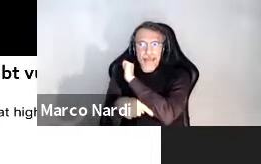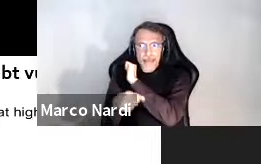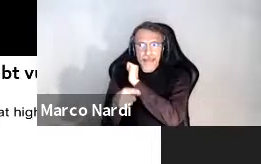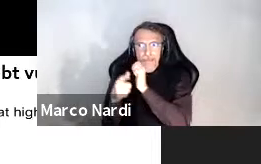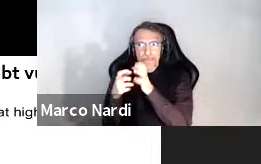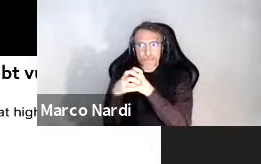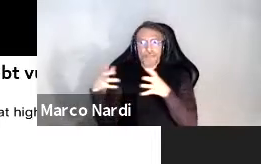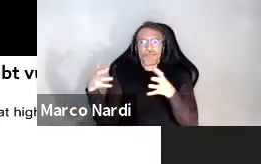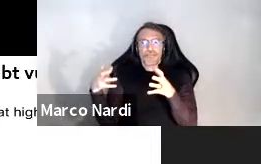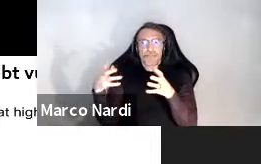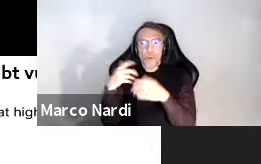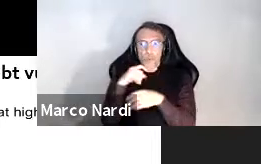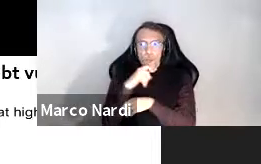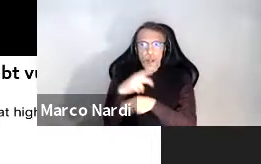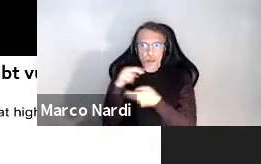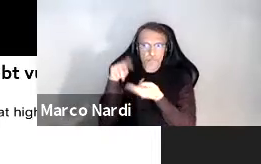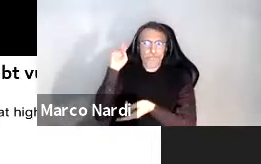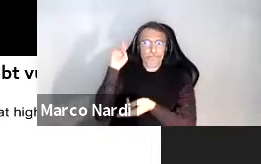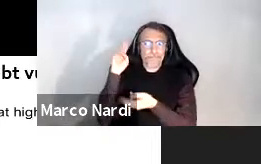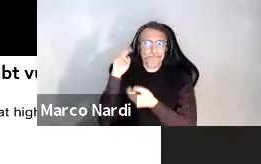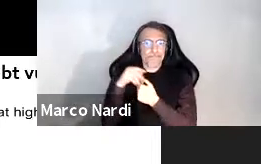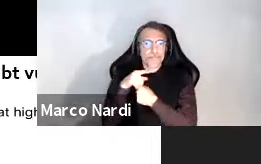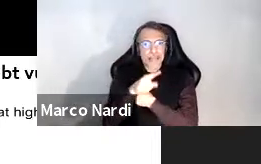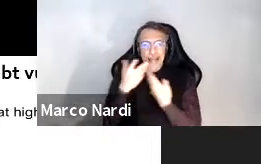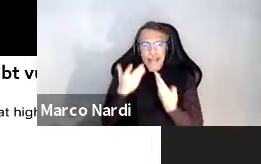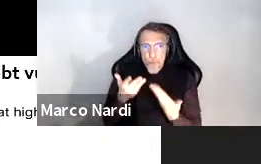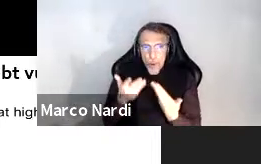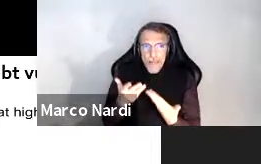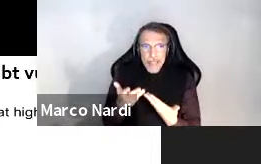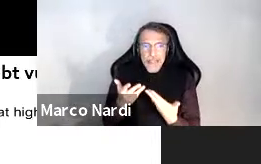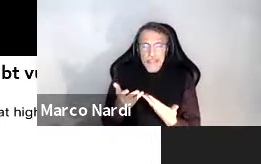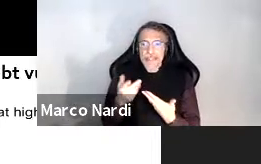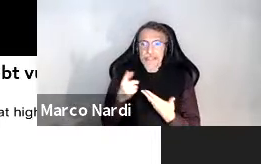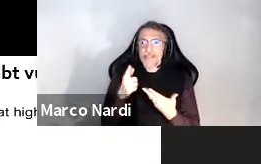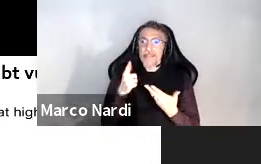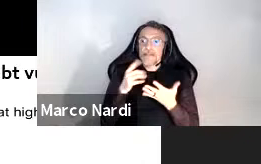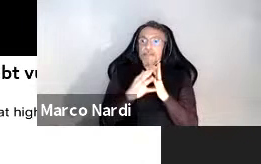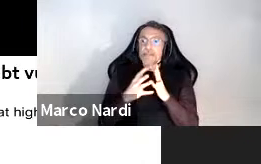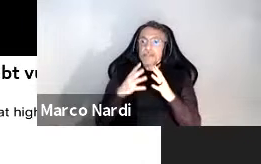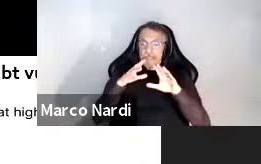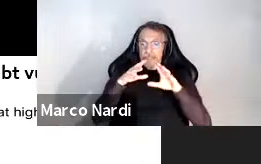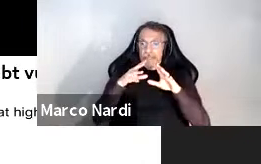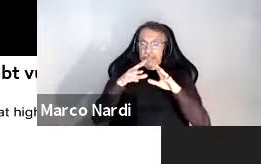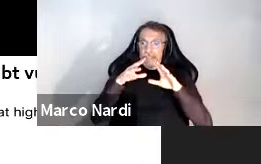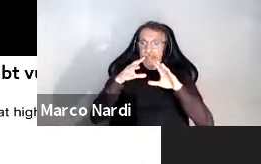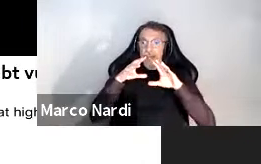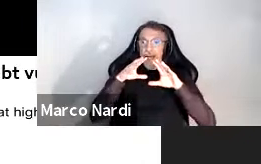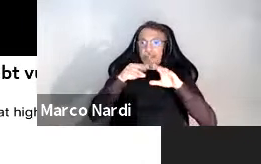As we are at the moment, when you look at the position where the Sub-Saharan Africa was